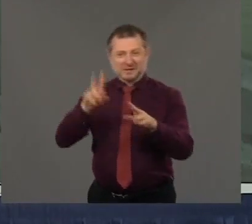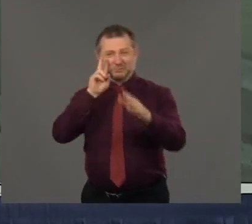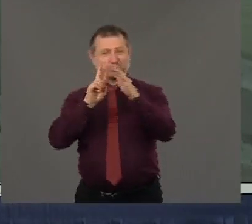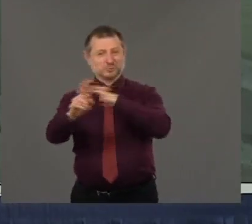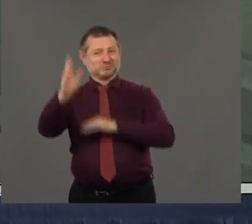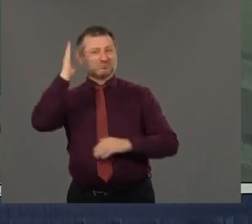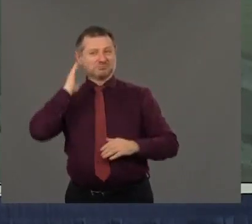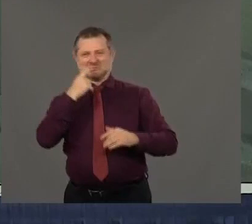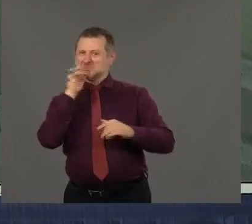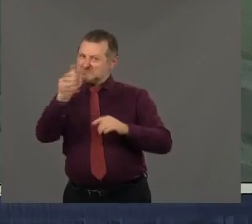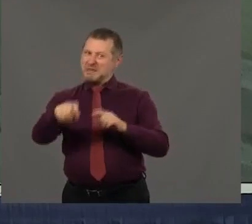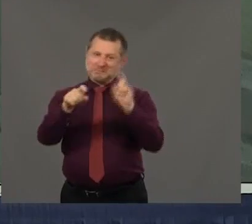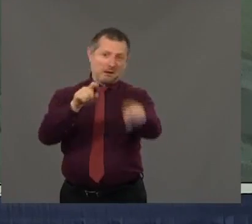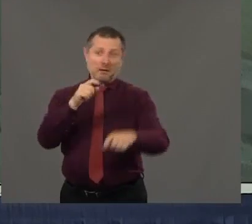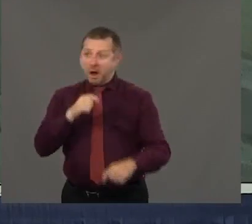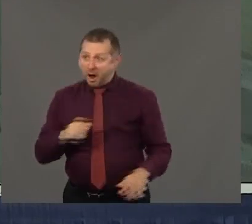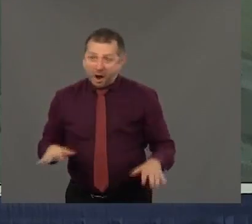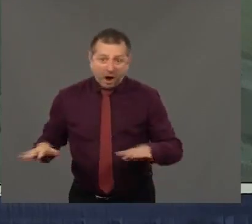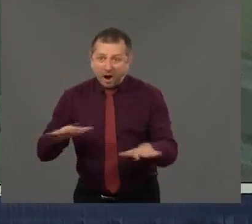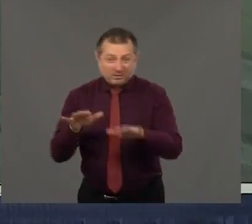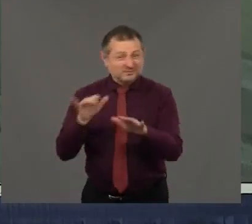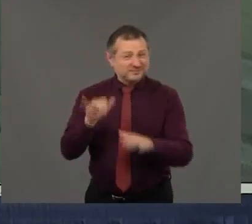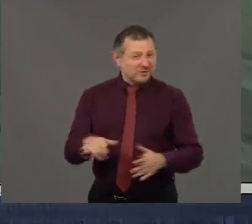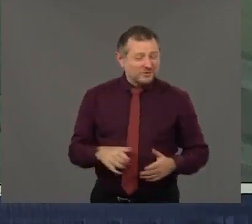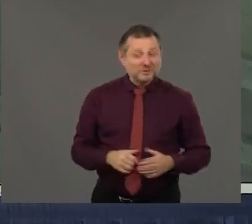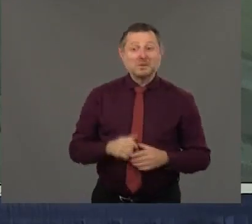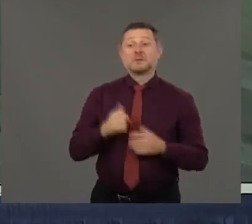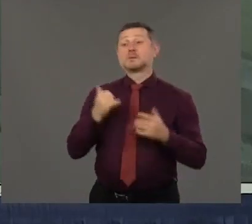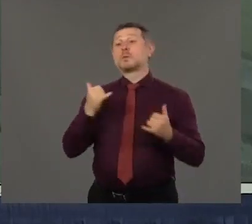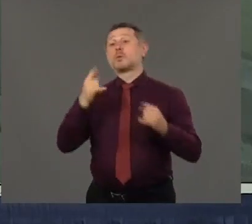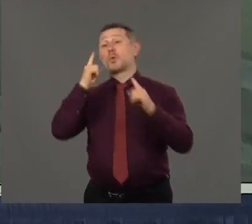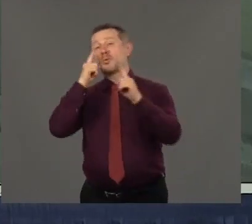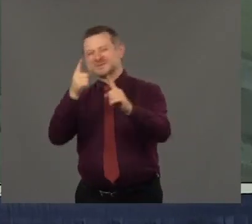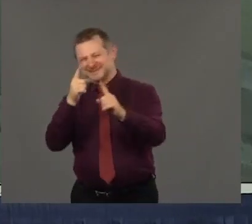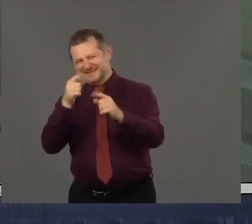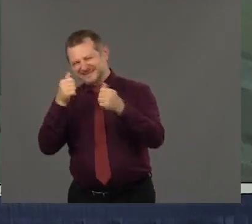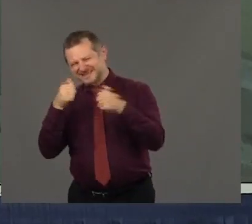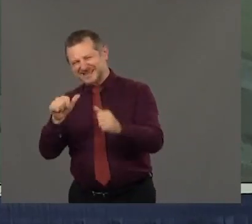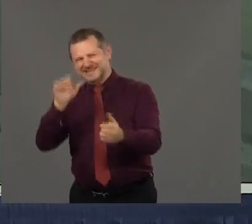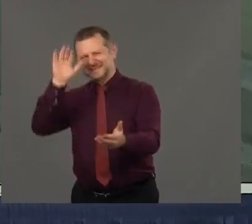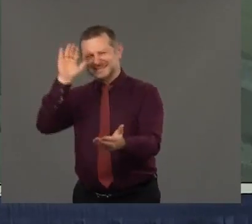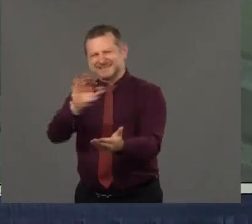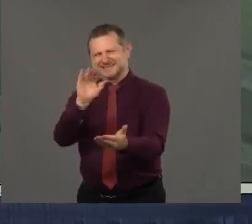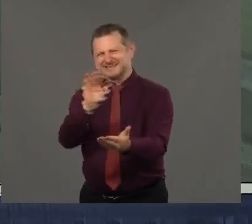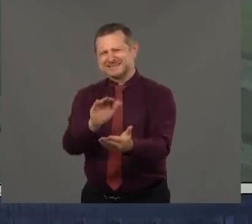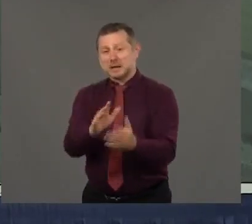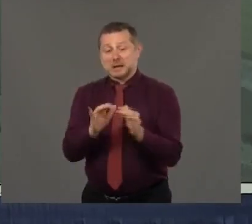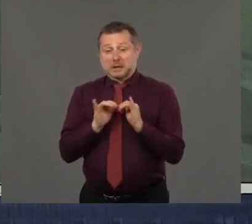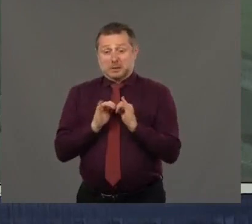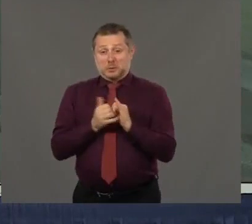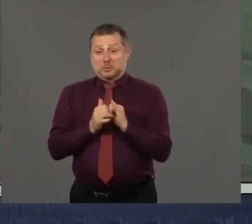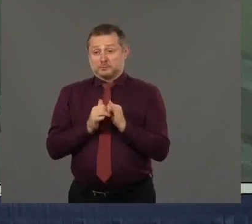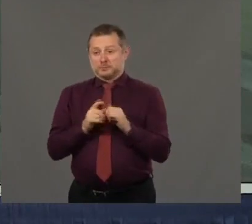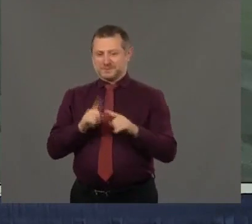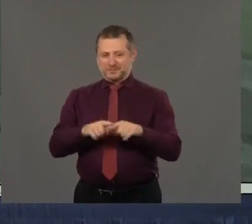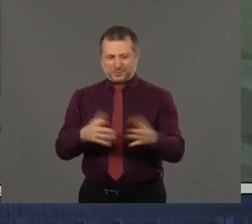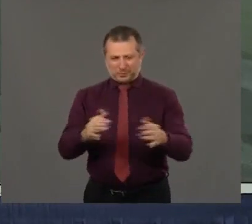Well, how far can we get that down? Nobody knows. Depends on how you act. We went